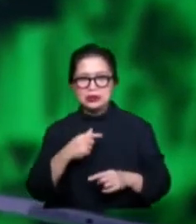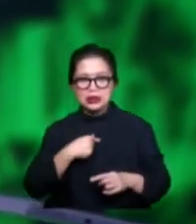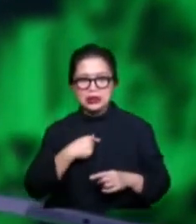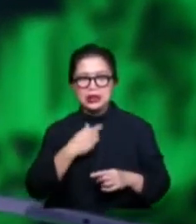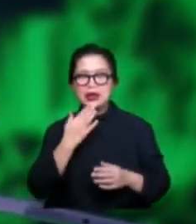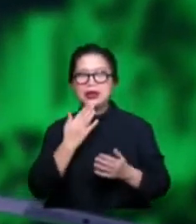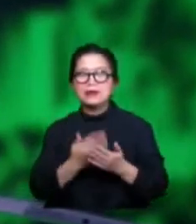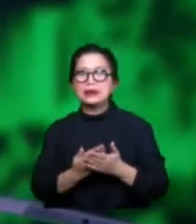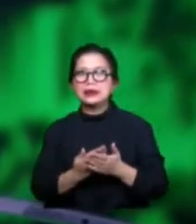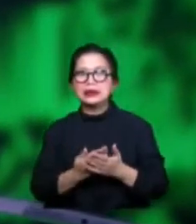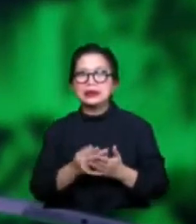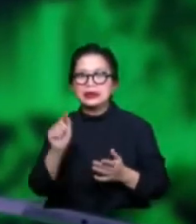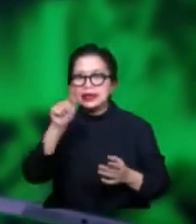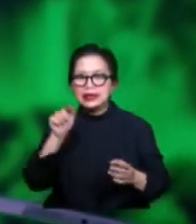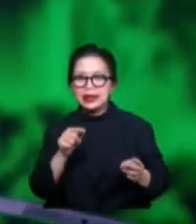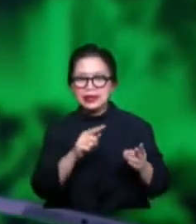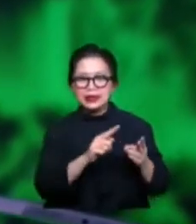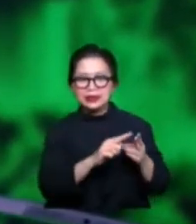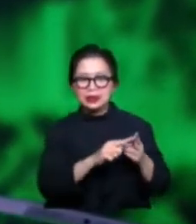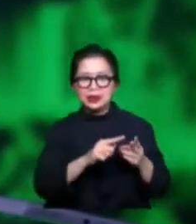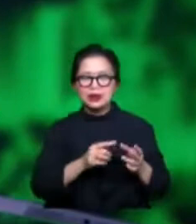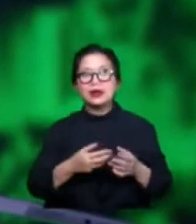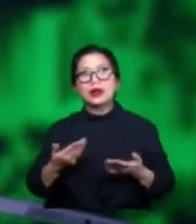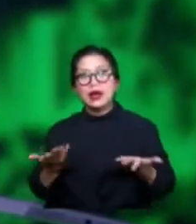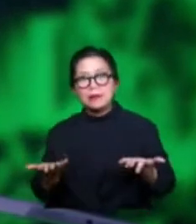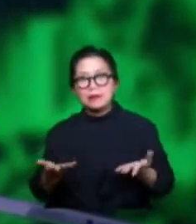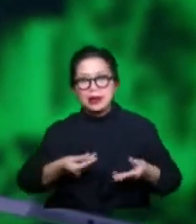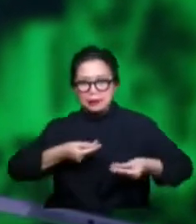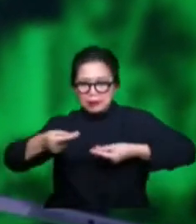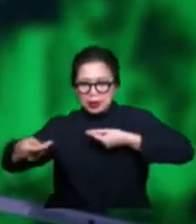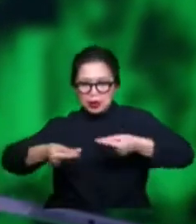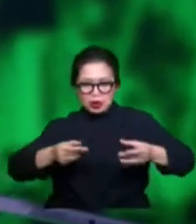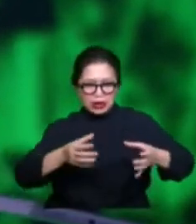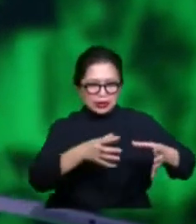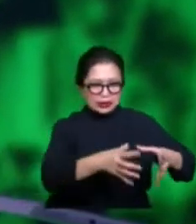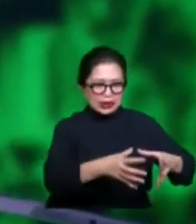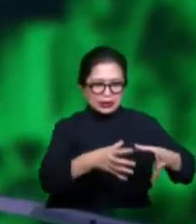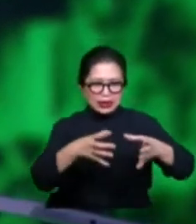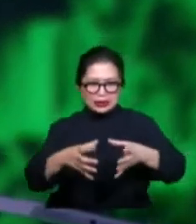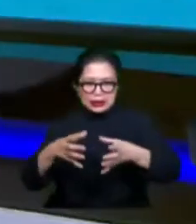a determined neighborhood that could determine a healthy local environment?